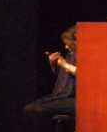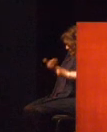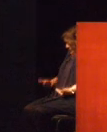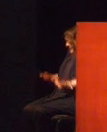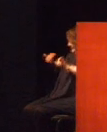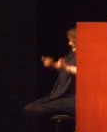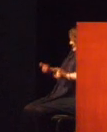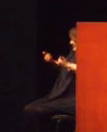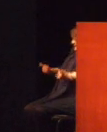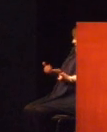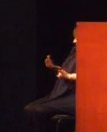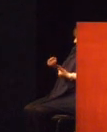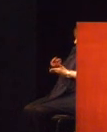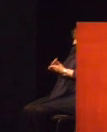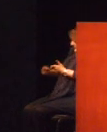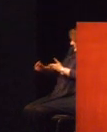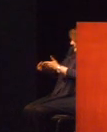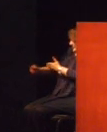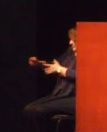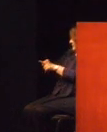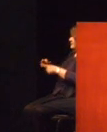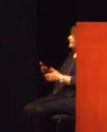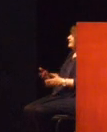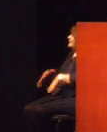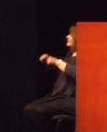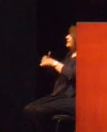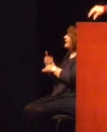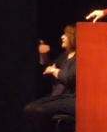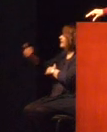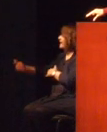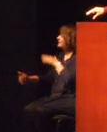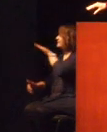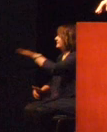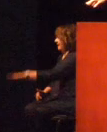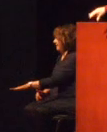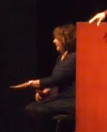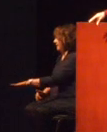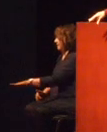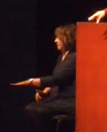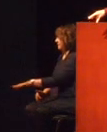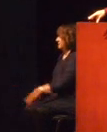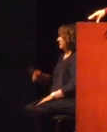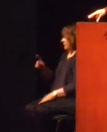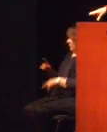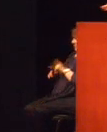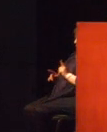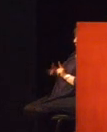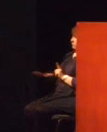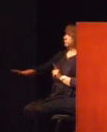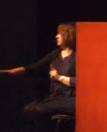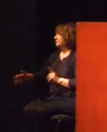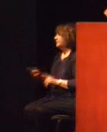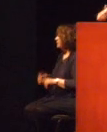today and in the next weeks and months, that you take the next step. None of us can be five steps ahead of where we are unless